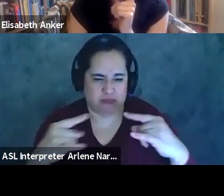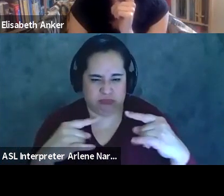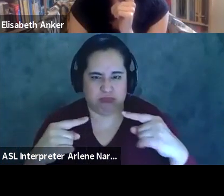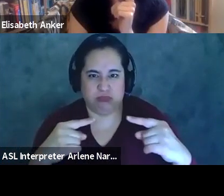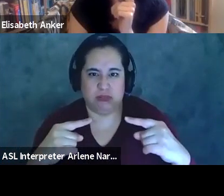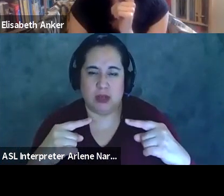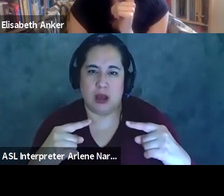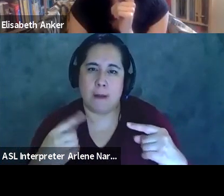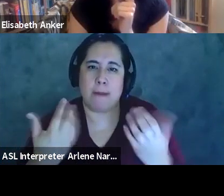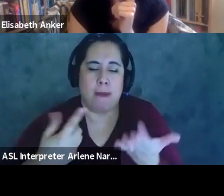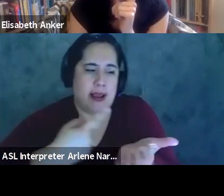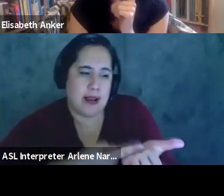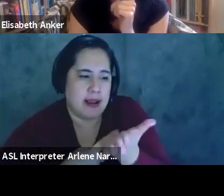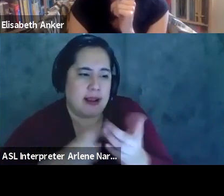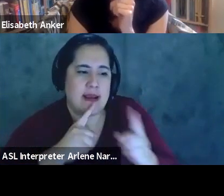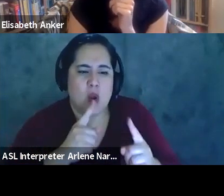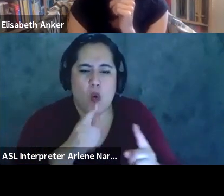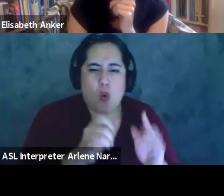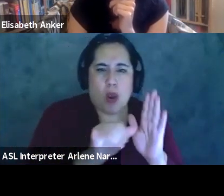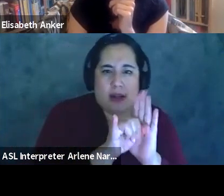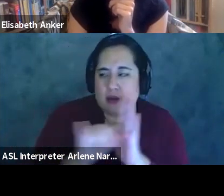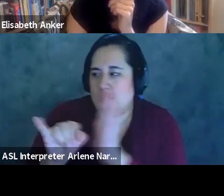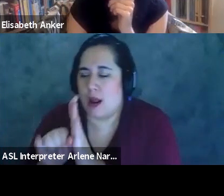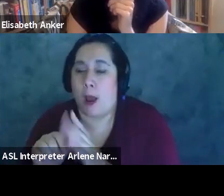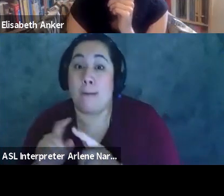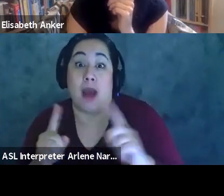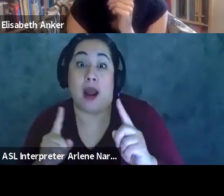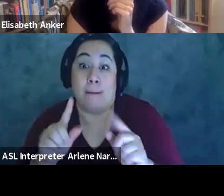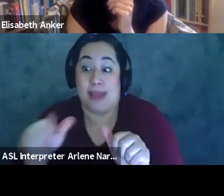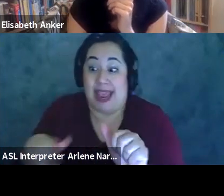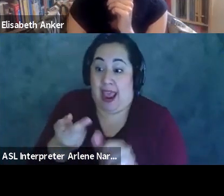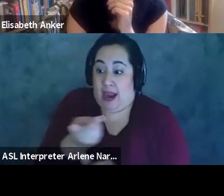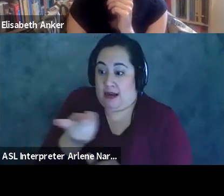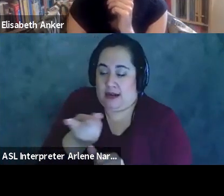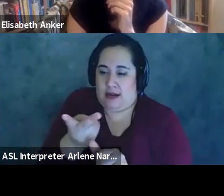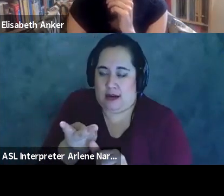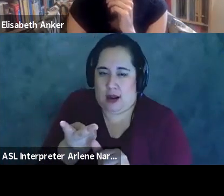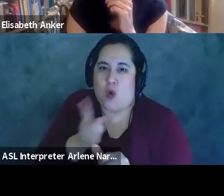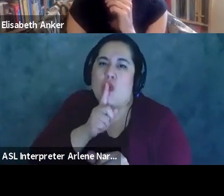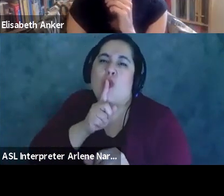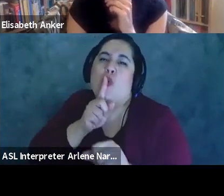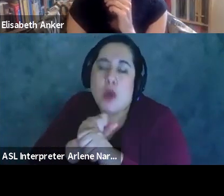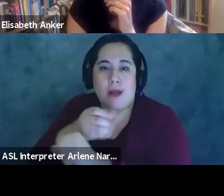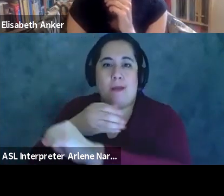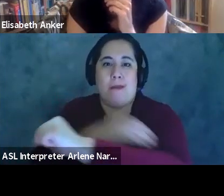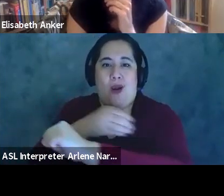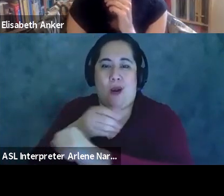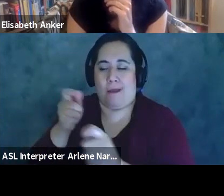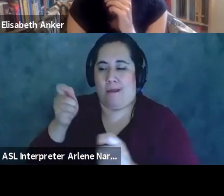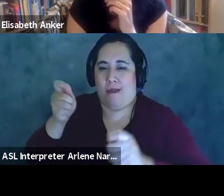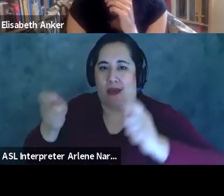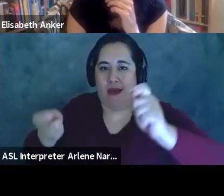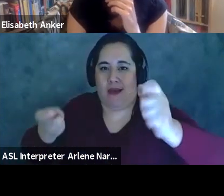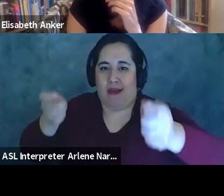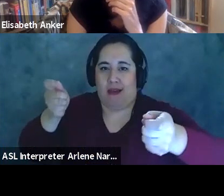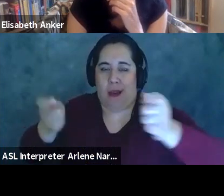of a dialectic, an identity-based dialectic. But behind this, there is the real power, which is manipulating